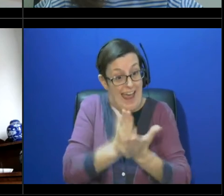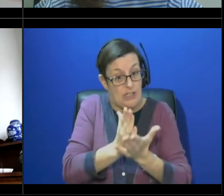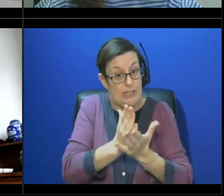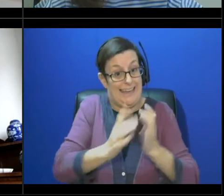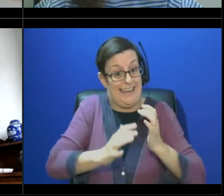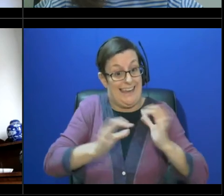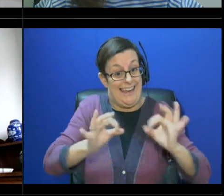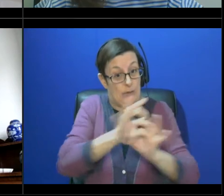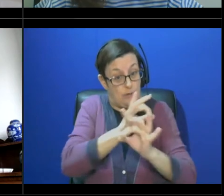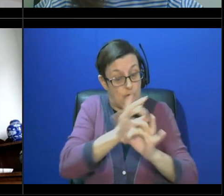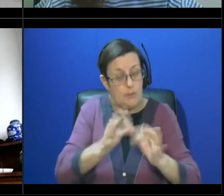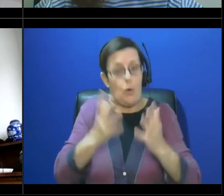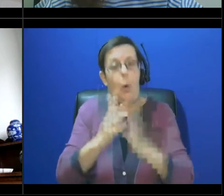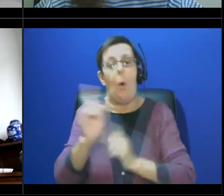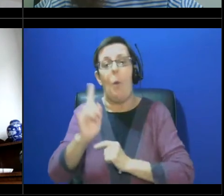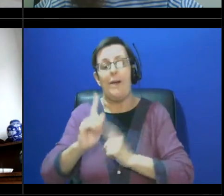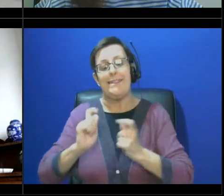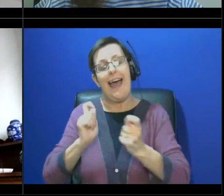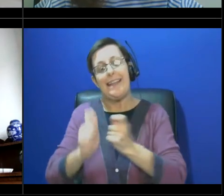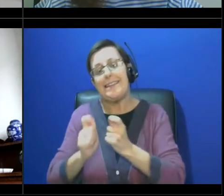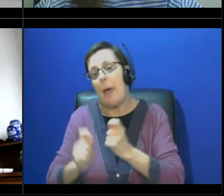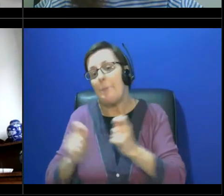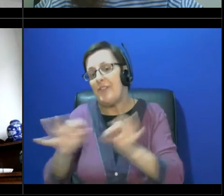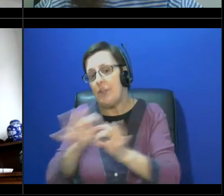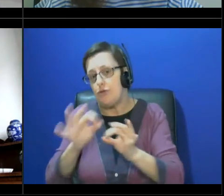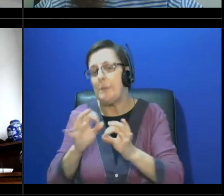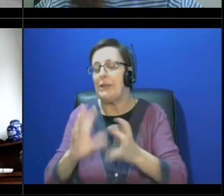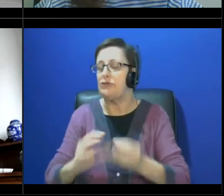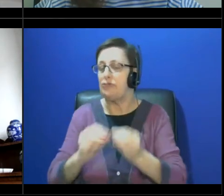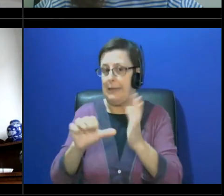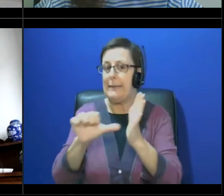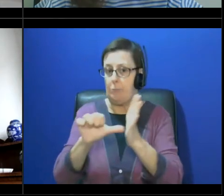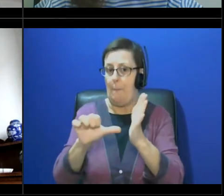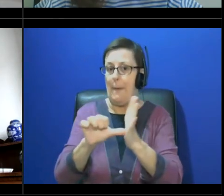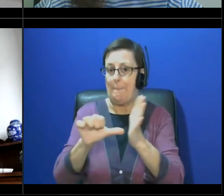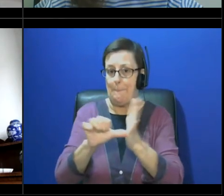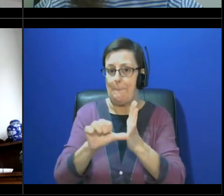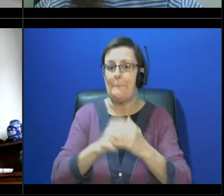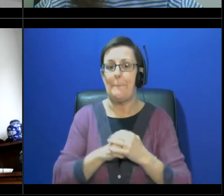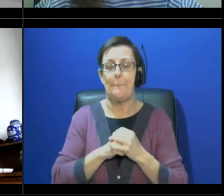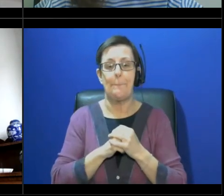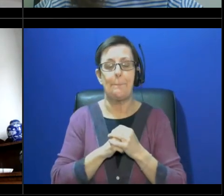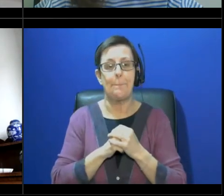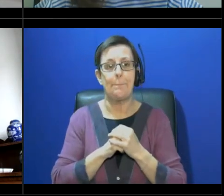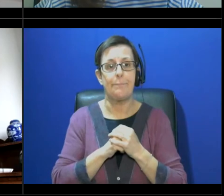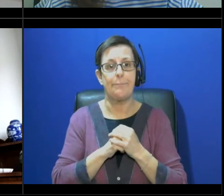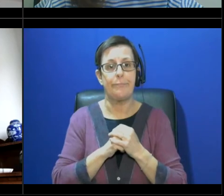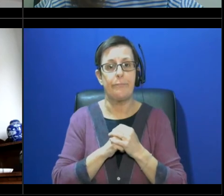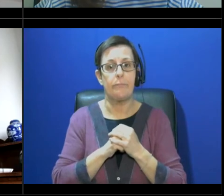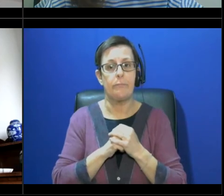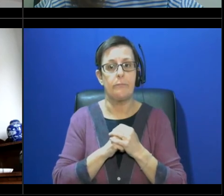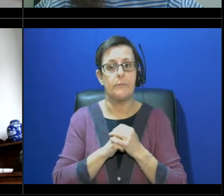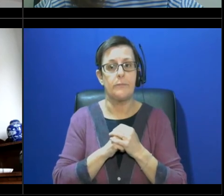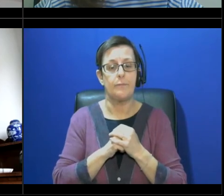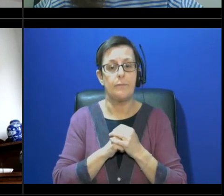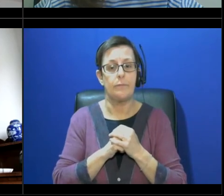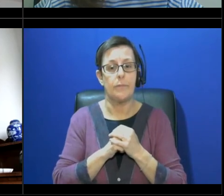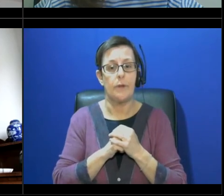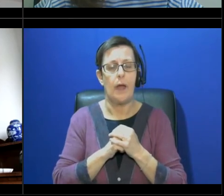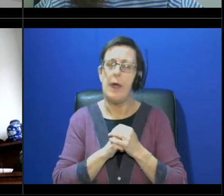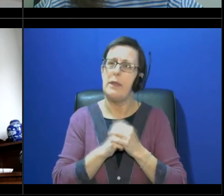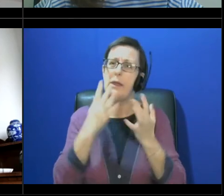get in the way of this. So what we kind of found was that we asked, I